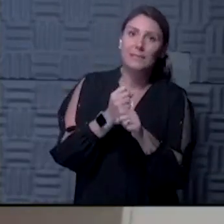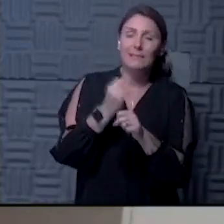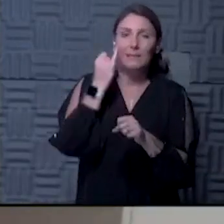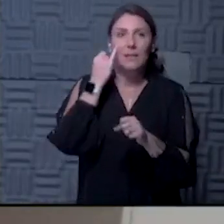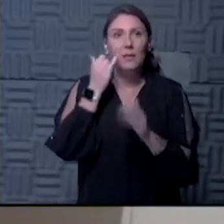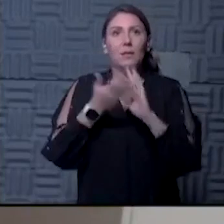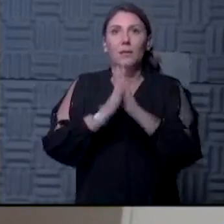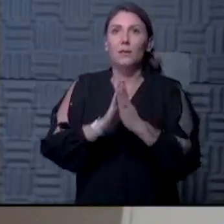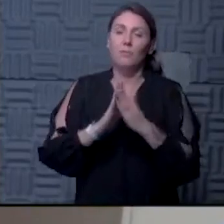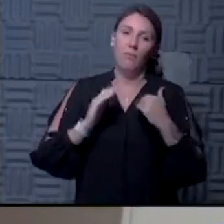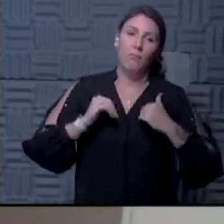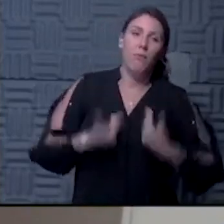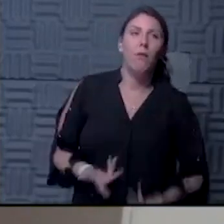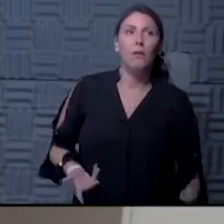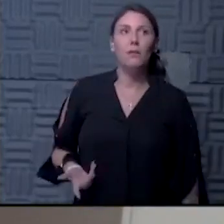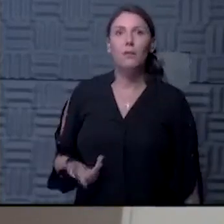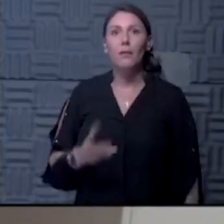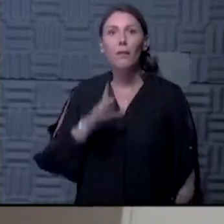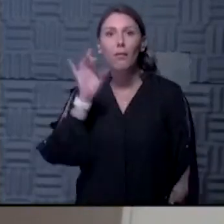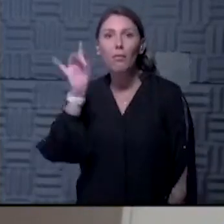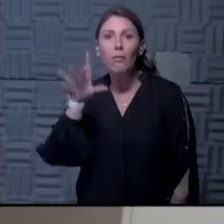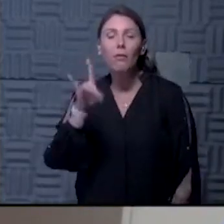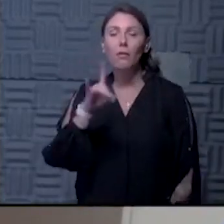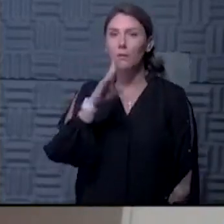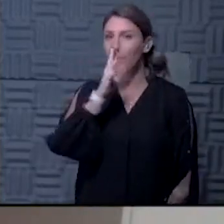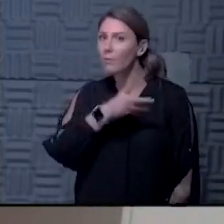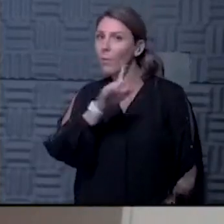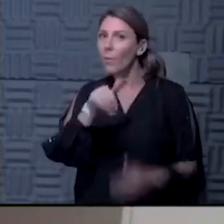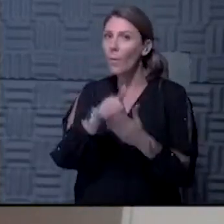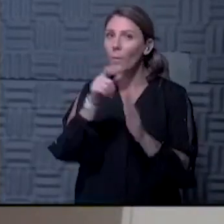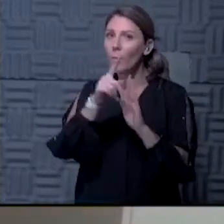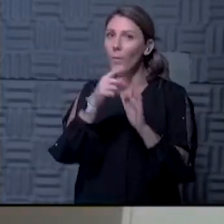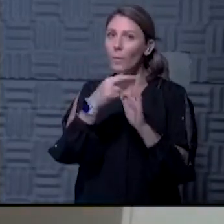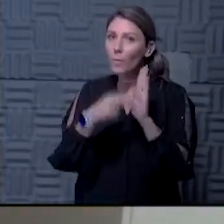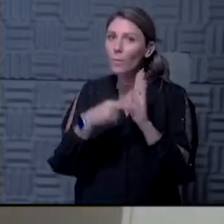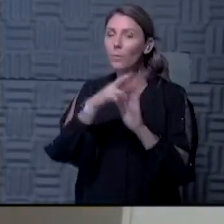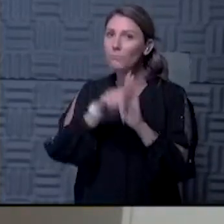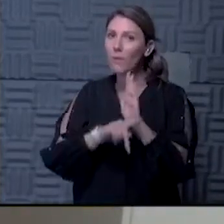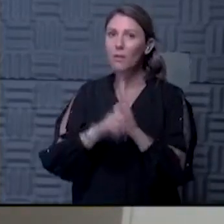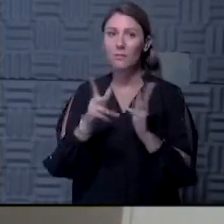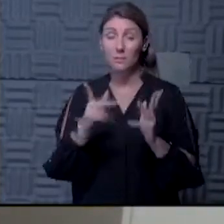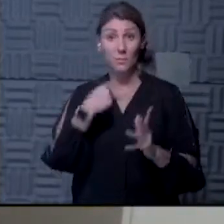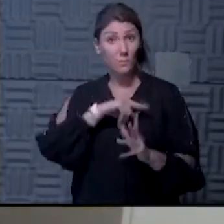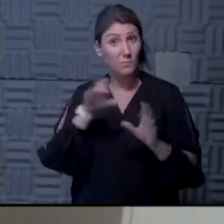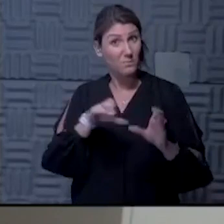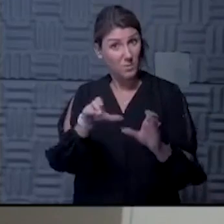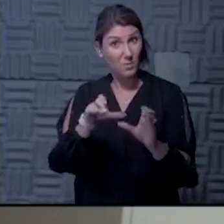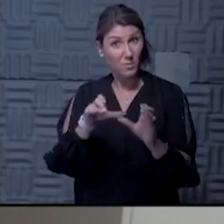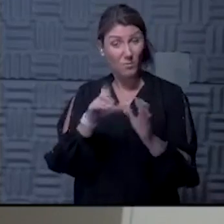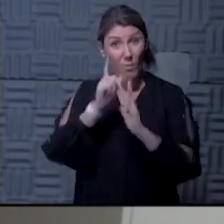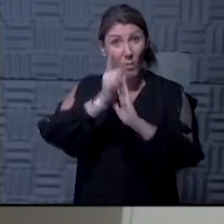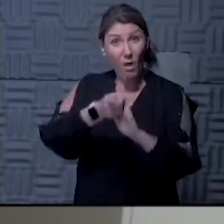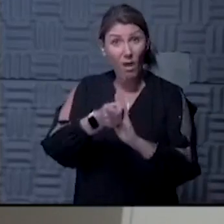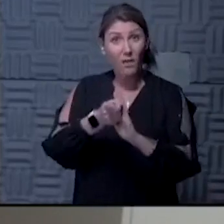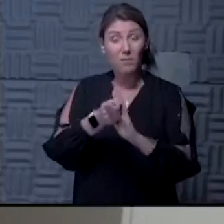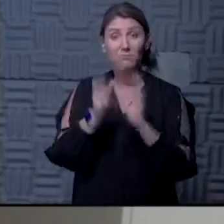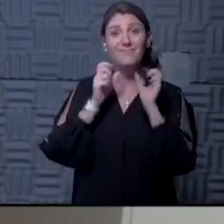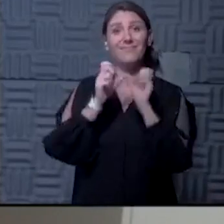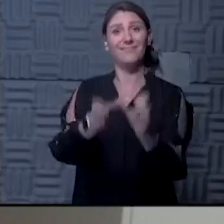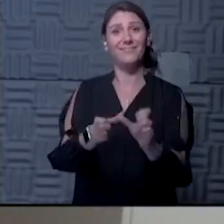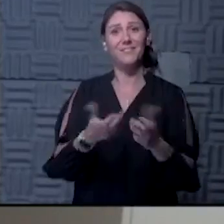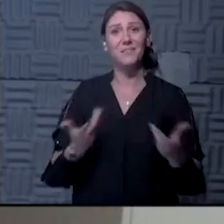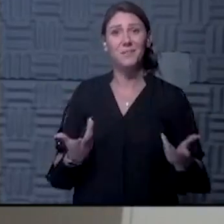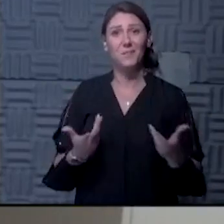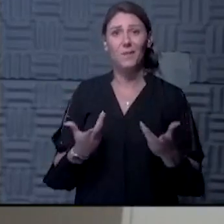of it and pitching all the pillars to the side, we've been doing it for a while. Let's keep doing it, and